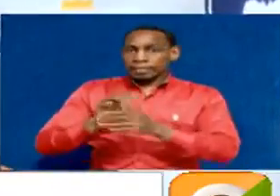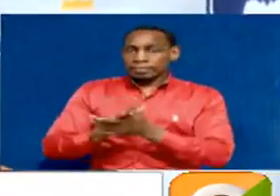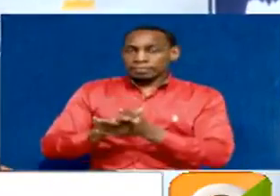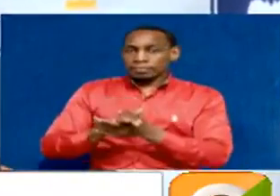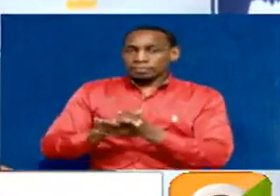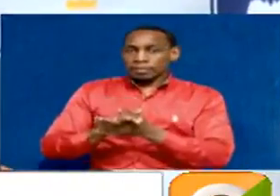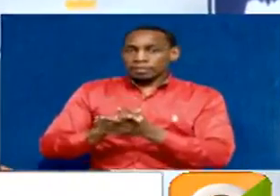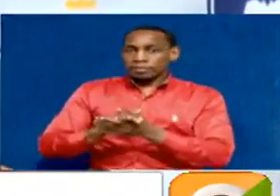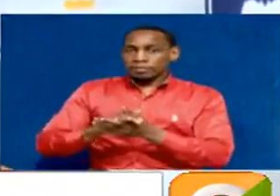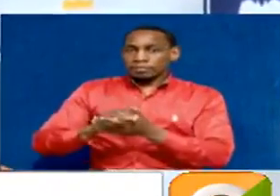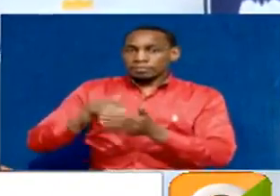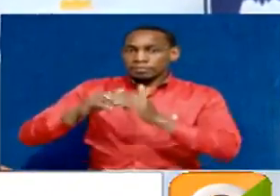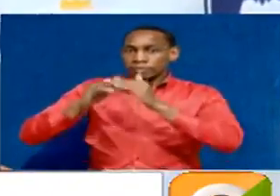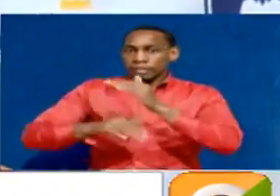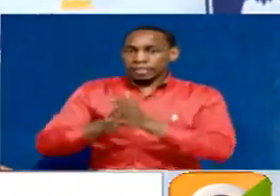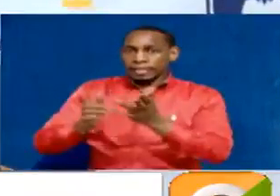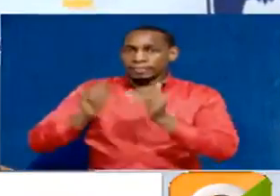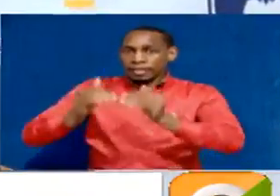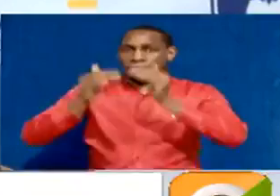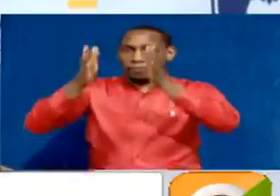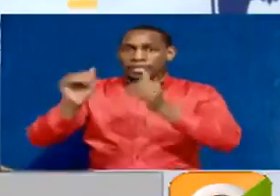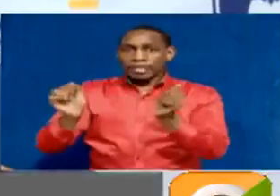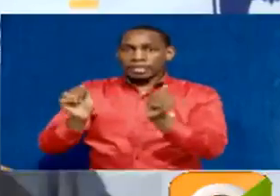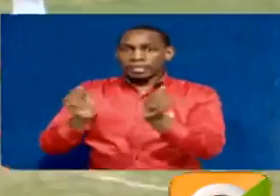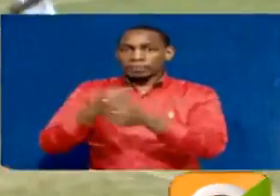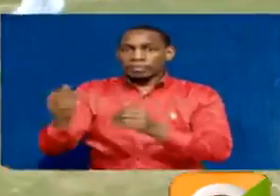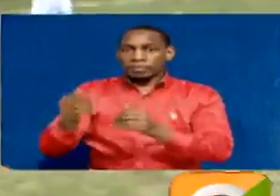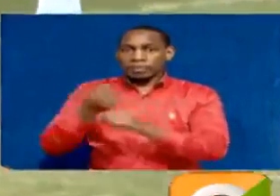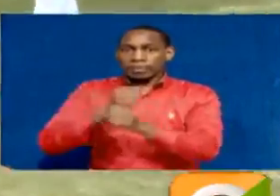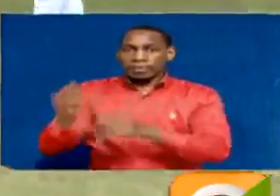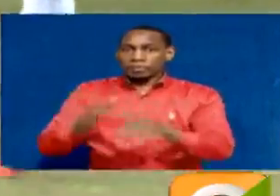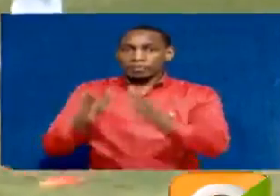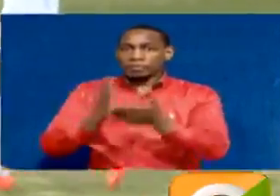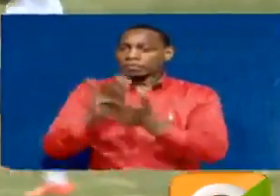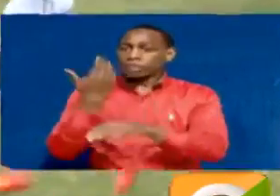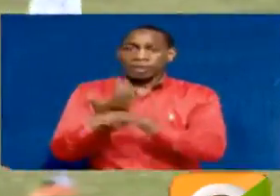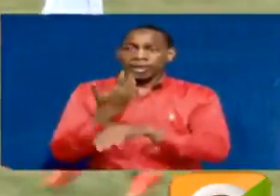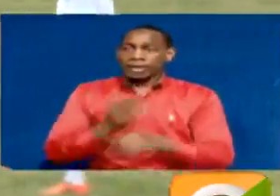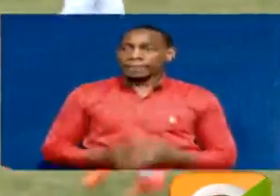you have less numbers up front, you can't create any chance. So it was a tough one for us.